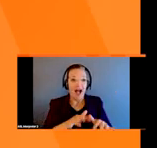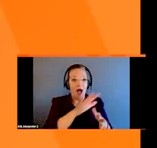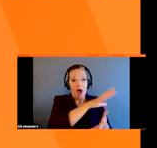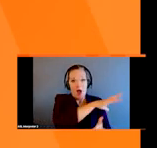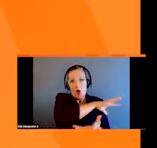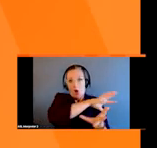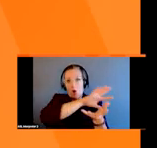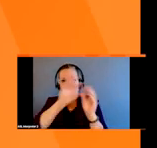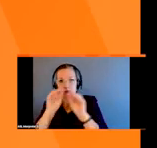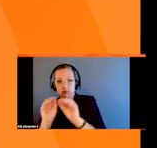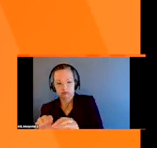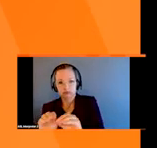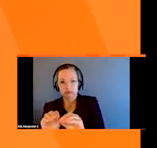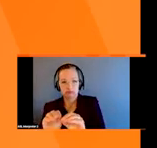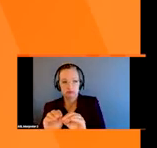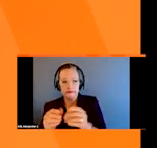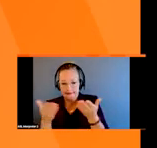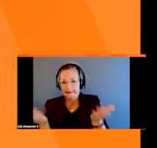doing this.